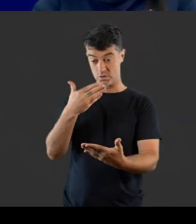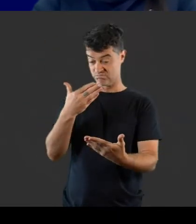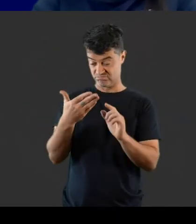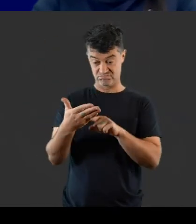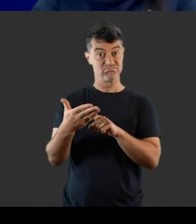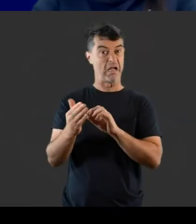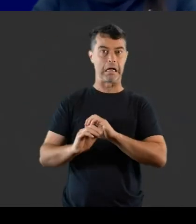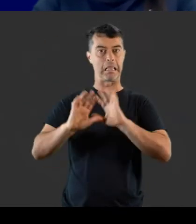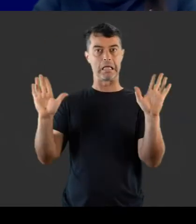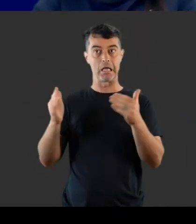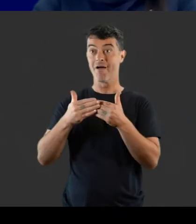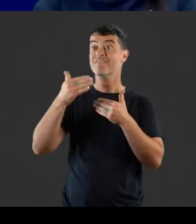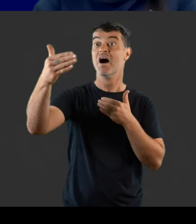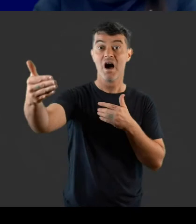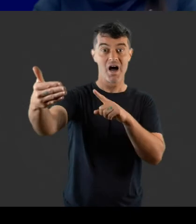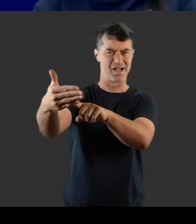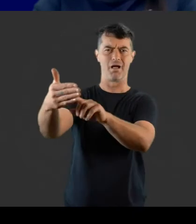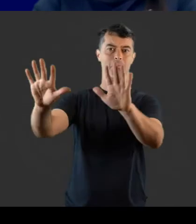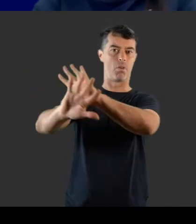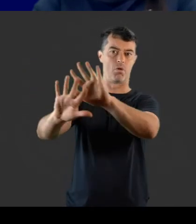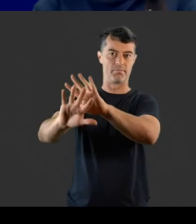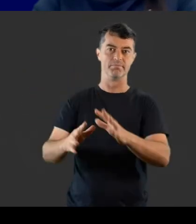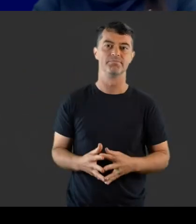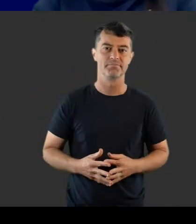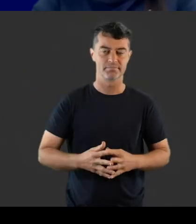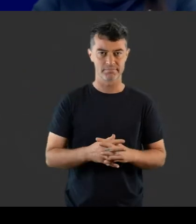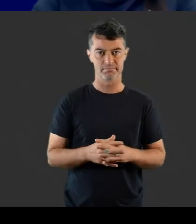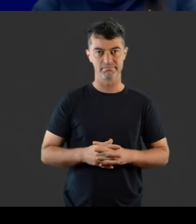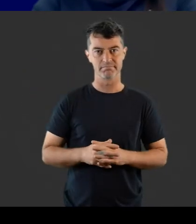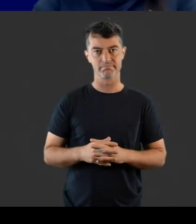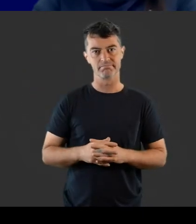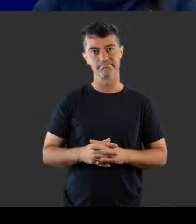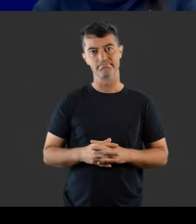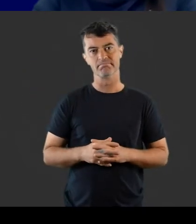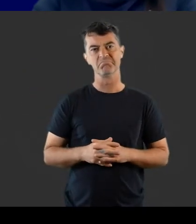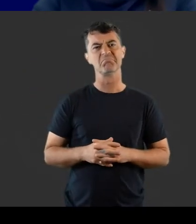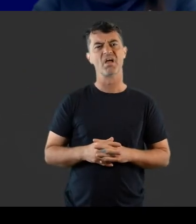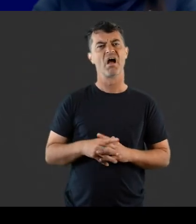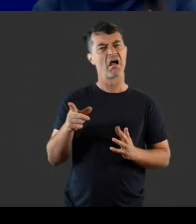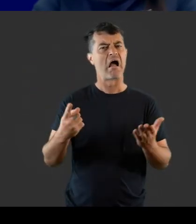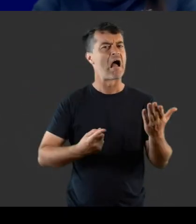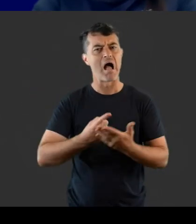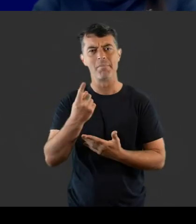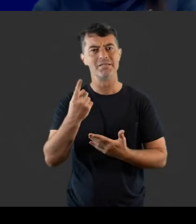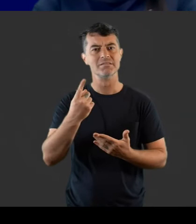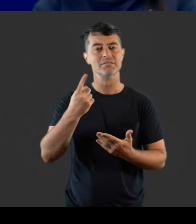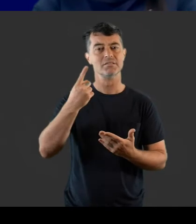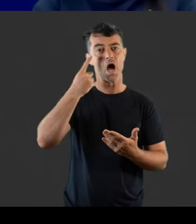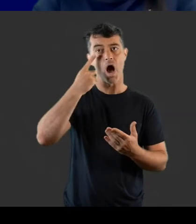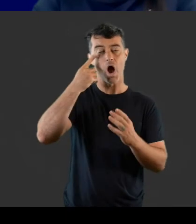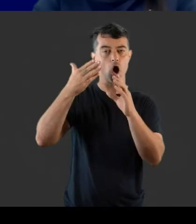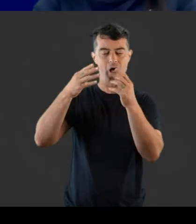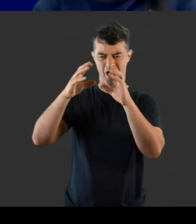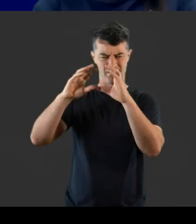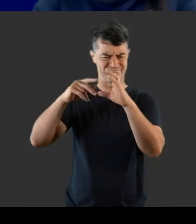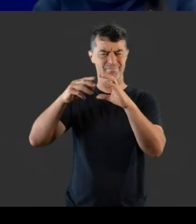Close objects are seen clearly. Distant objects do not come into proper focus. This occurs if the